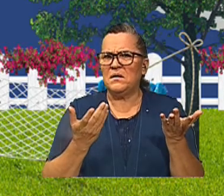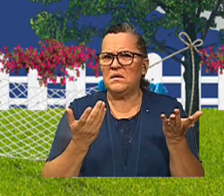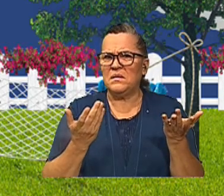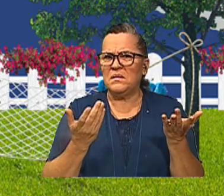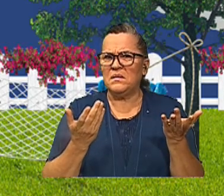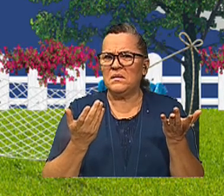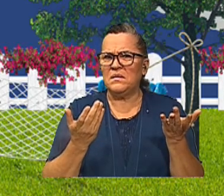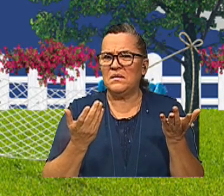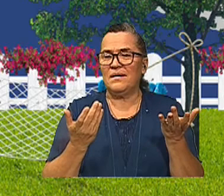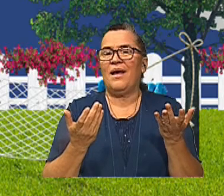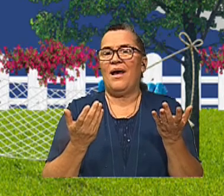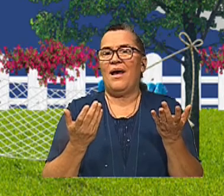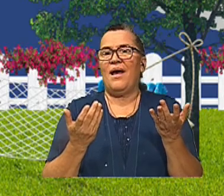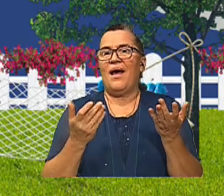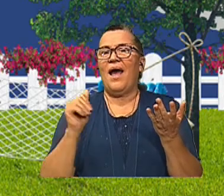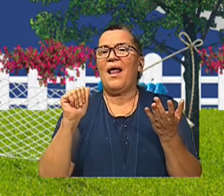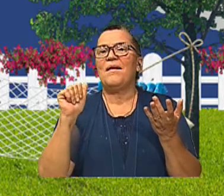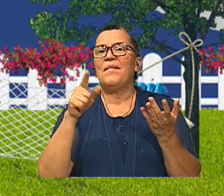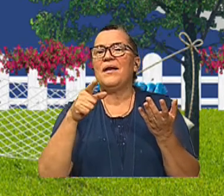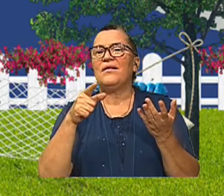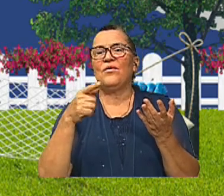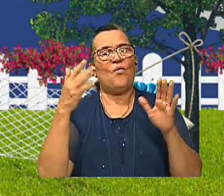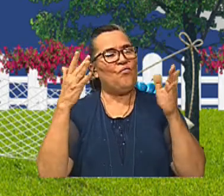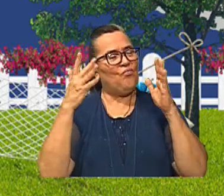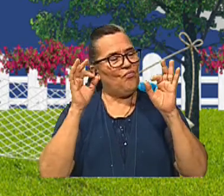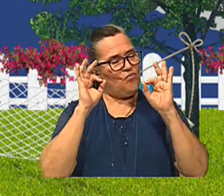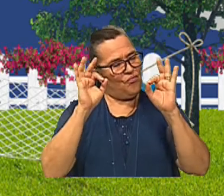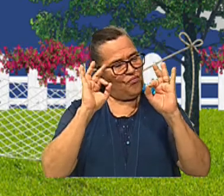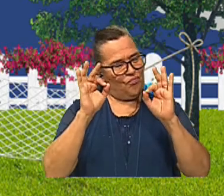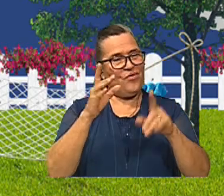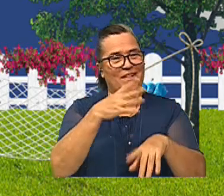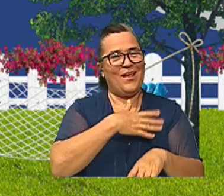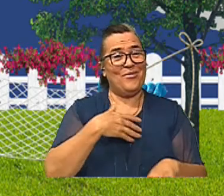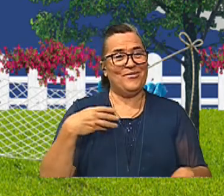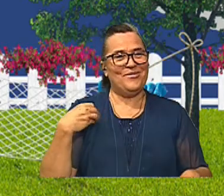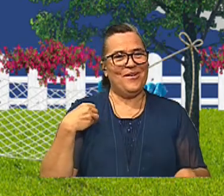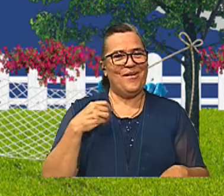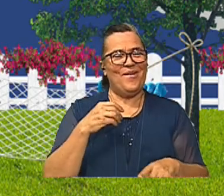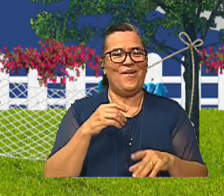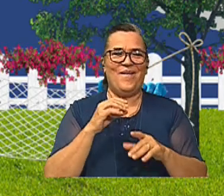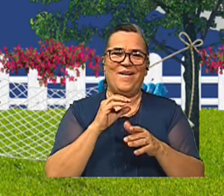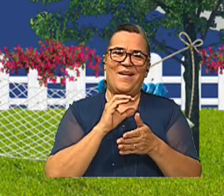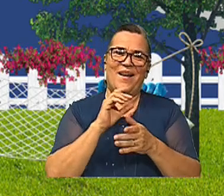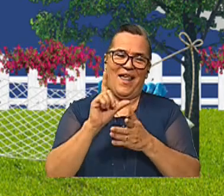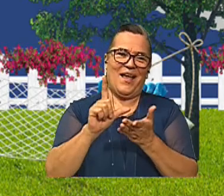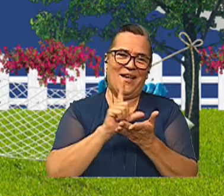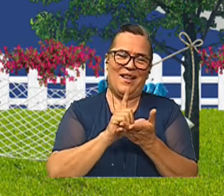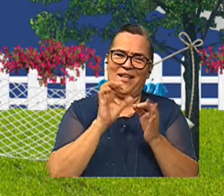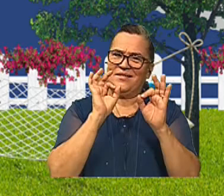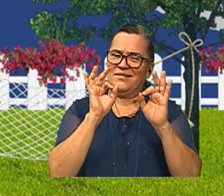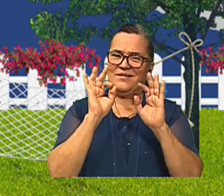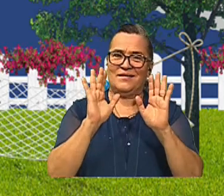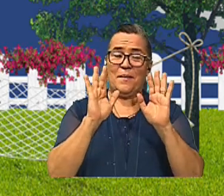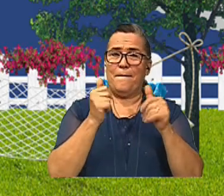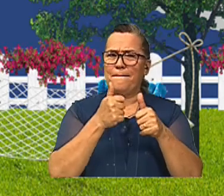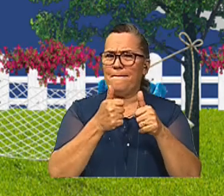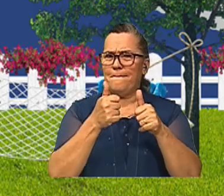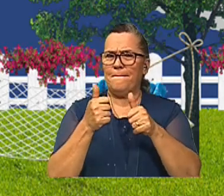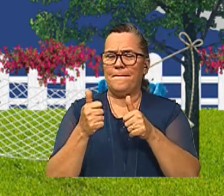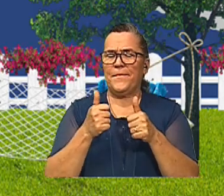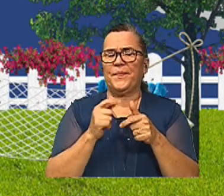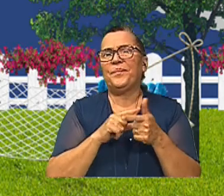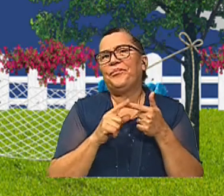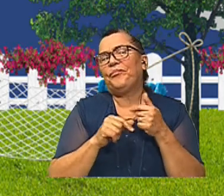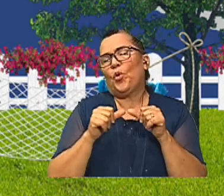Okay, let me, Alberto. Oh, great, you like the class. Okay, very good, very good. Okay,